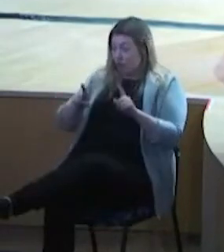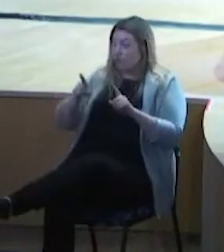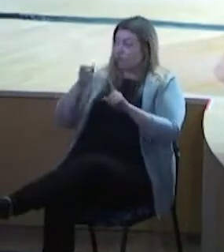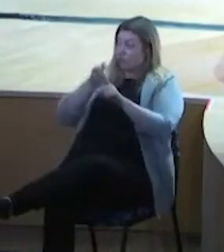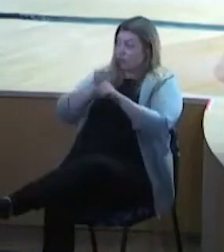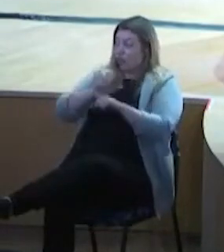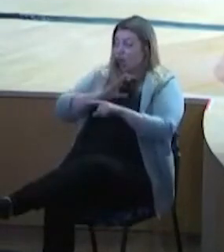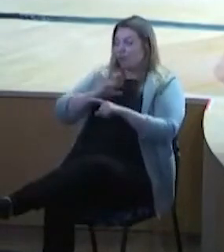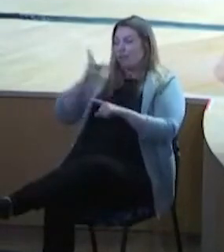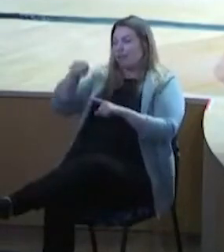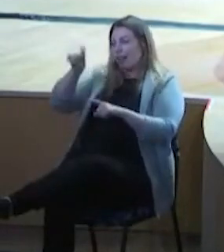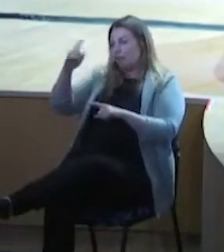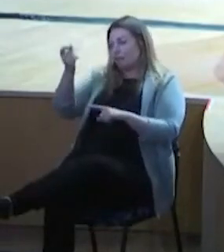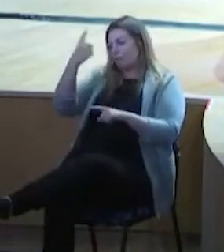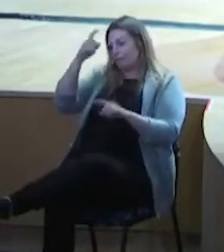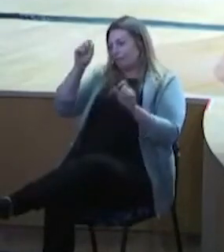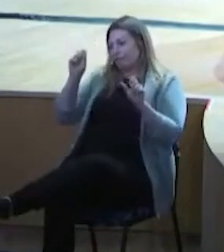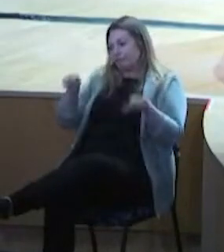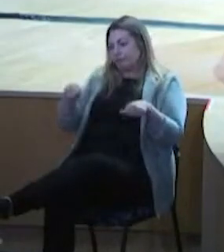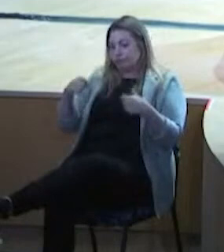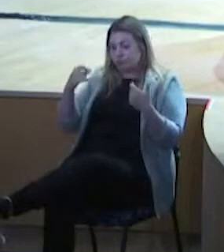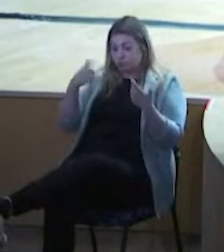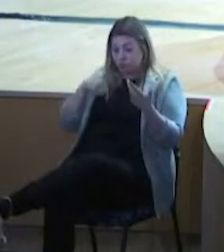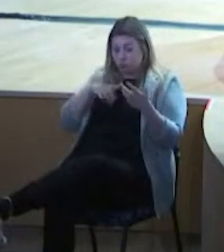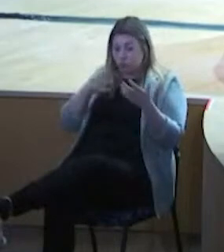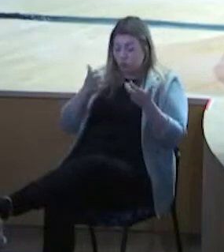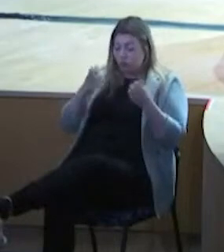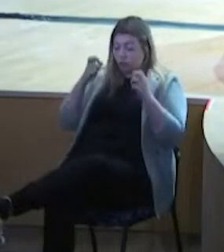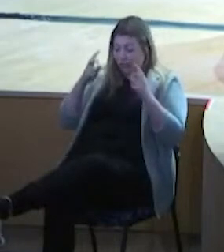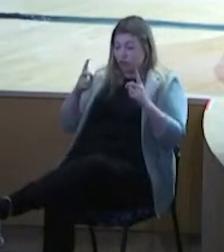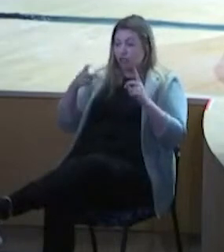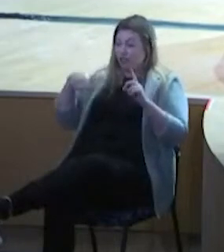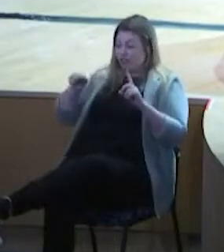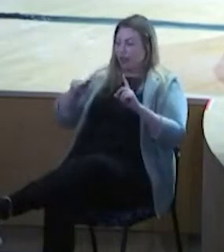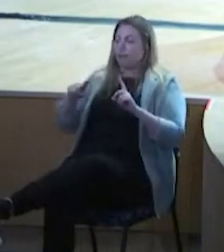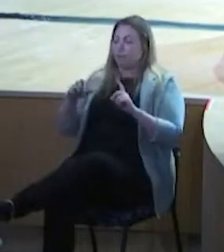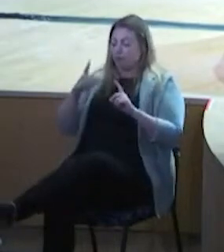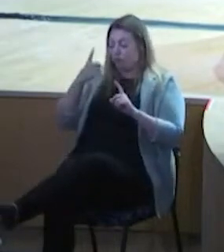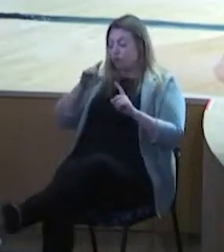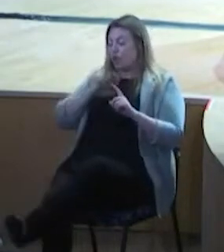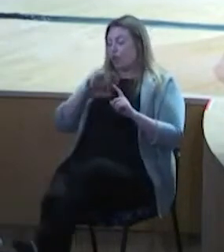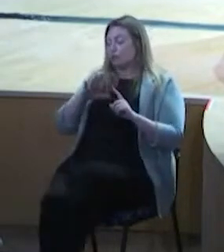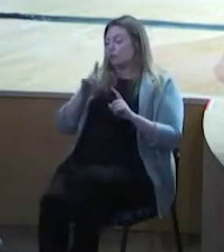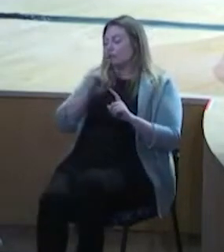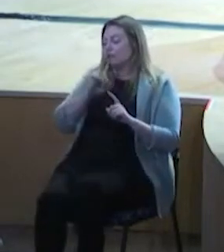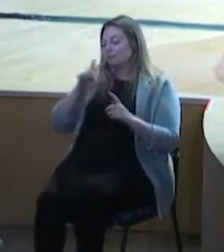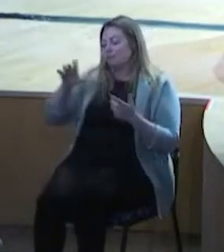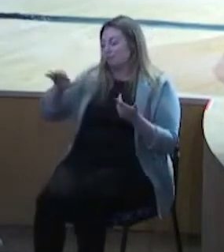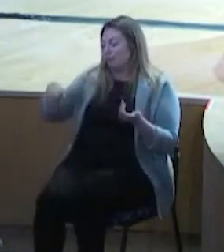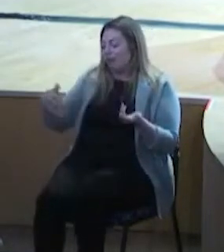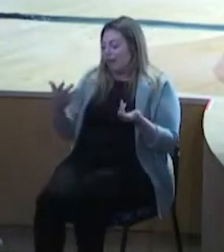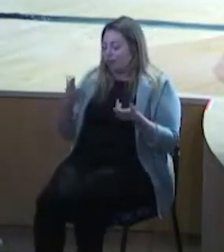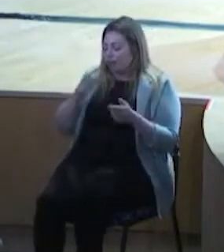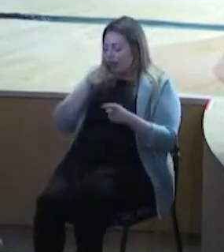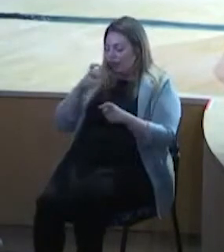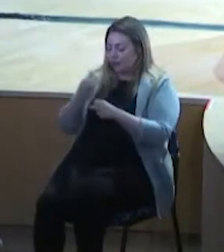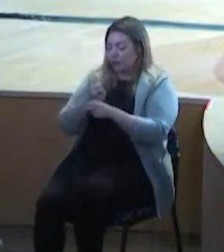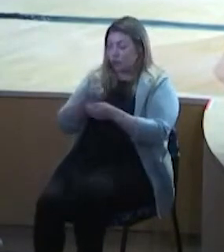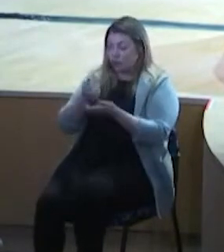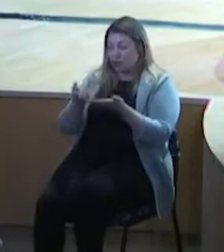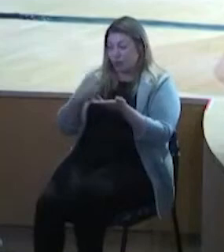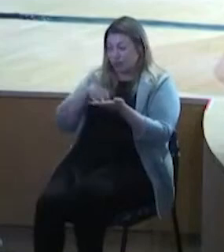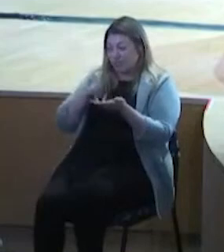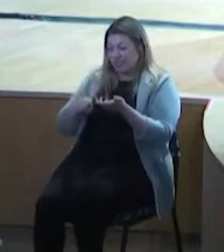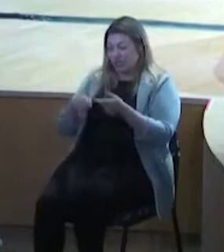they understand, right? If we're trying to educate them at the Congress, it's way too late and we're not going to get the results we need in the time we